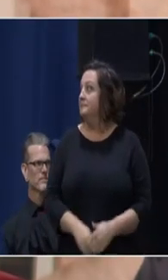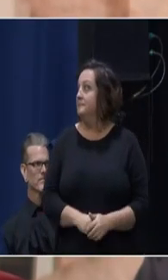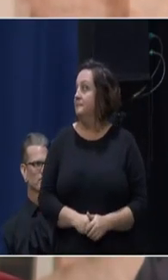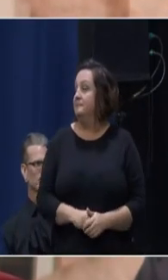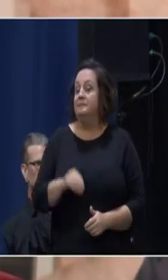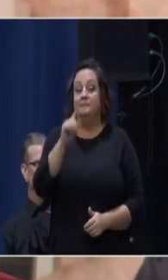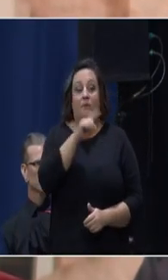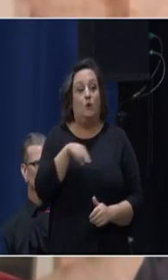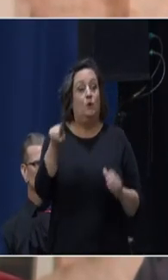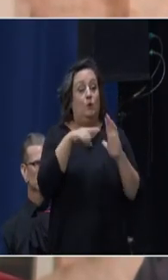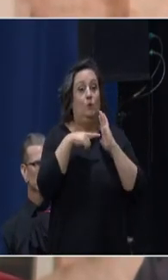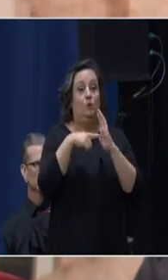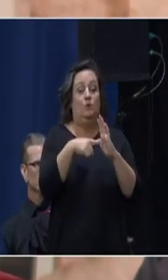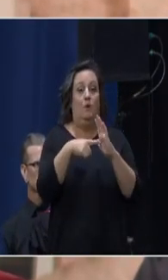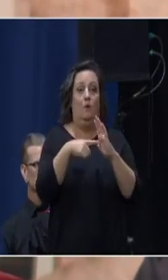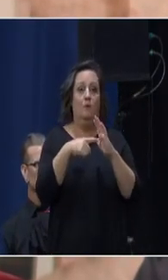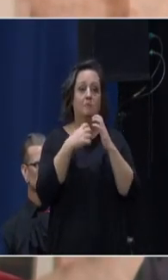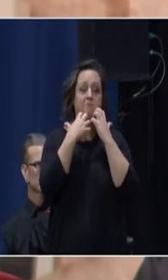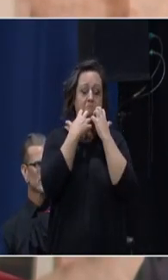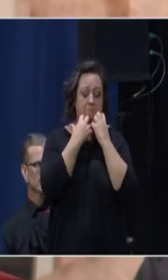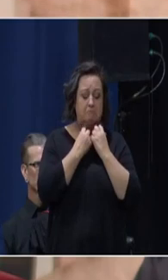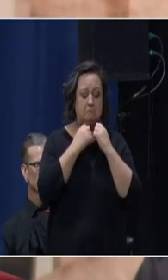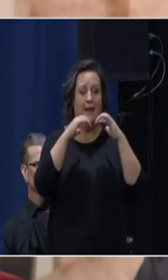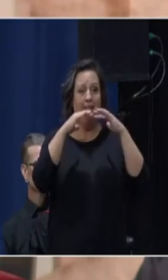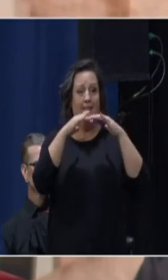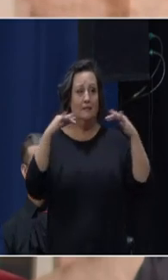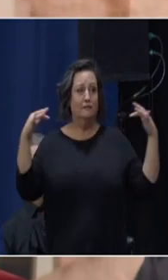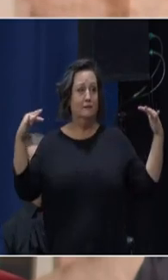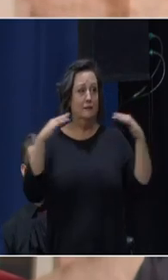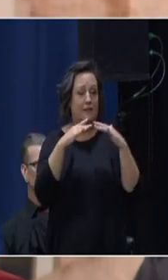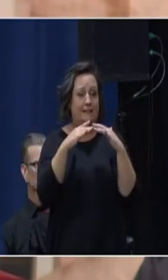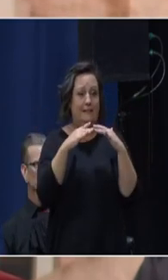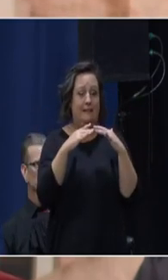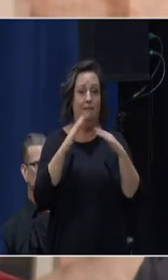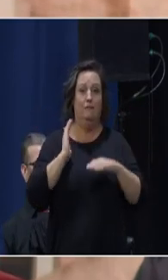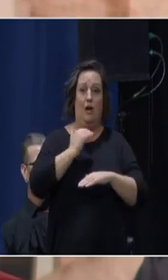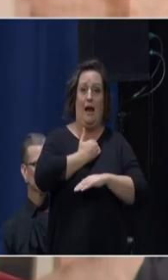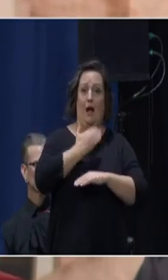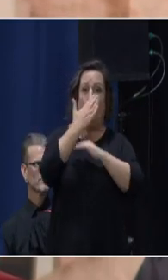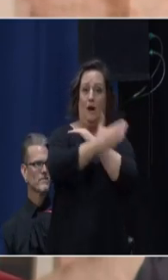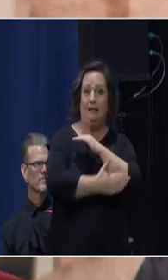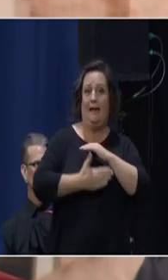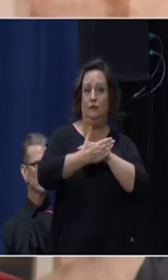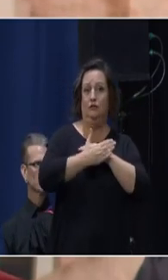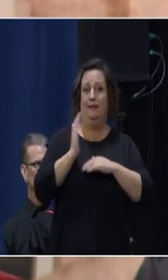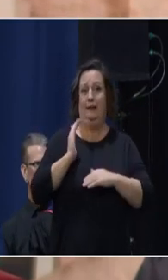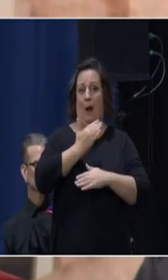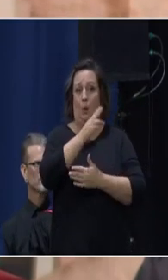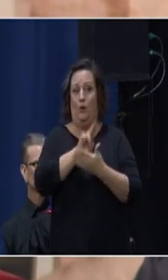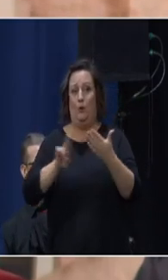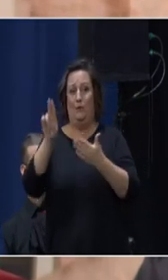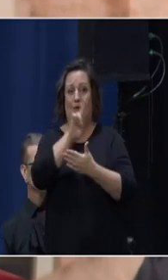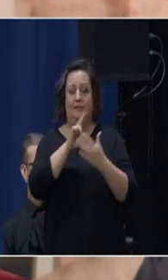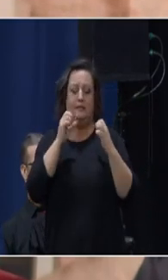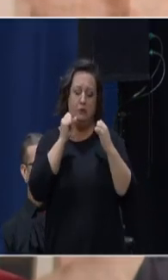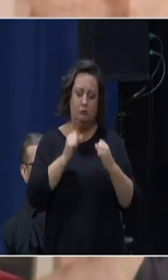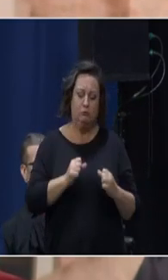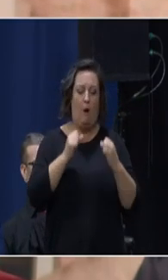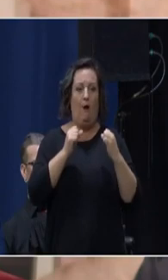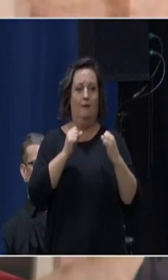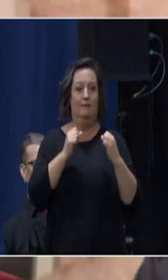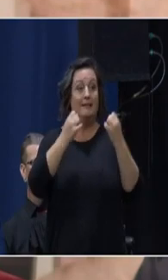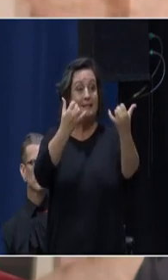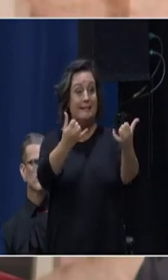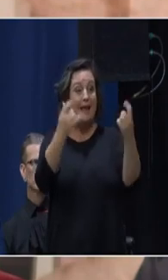You reflect the rich diversity that makes our nation and our university strong. And today is about